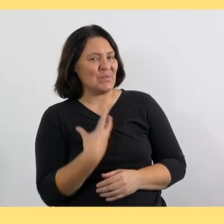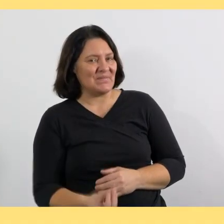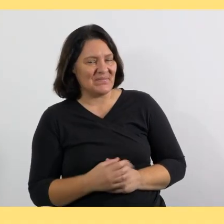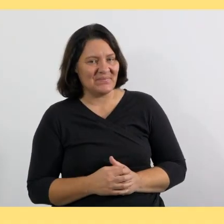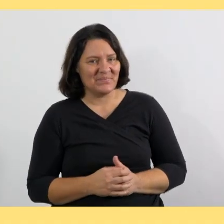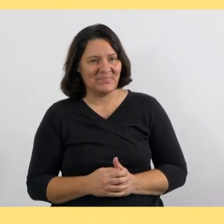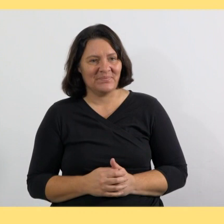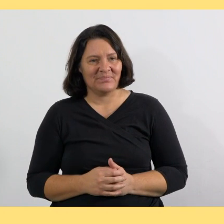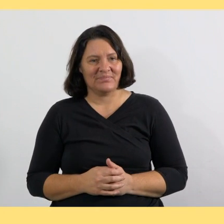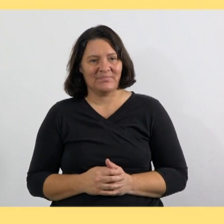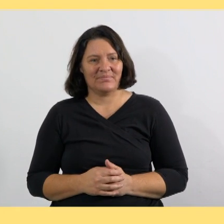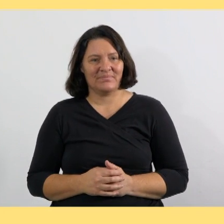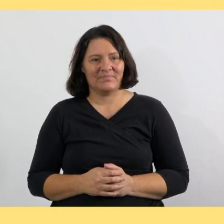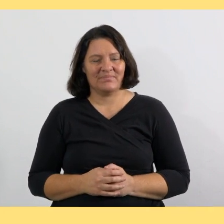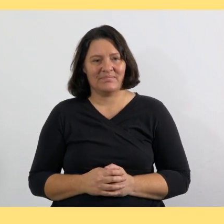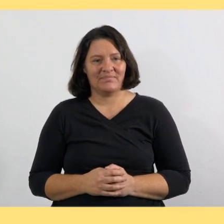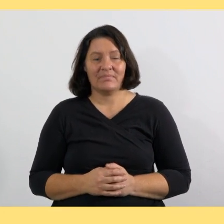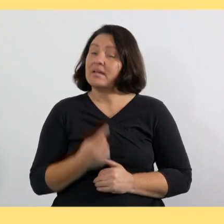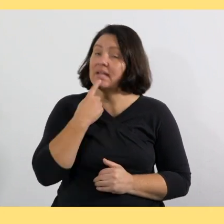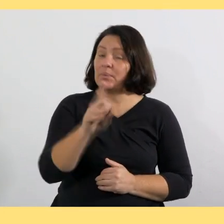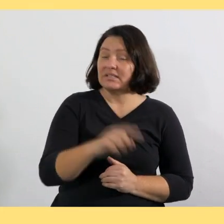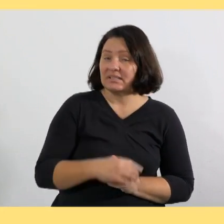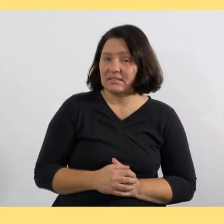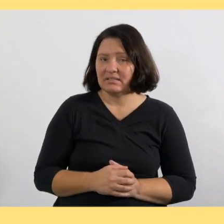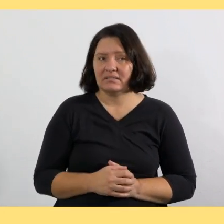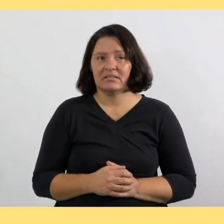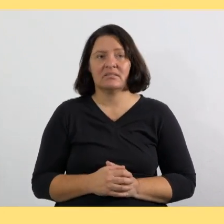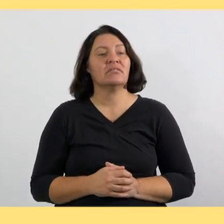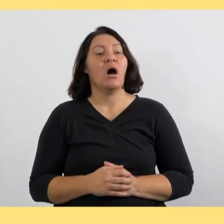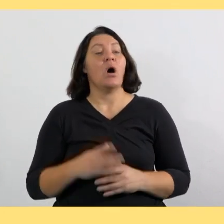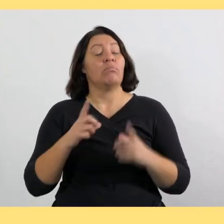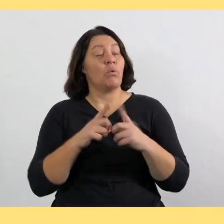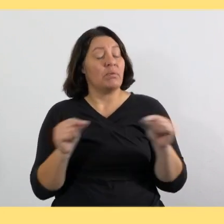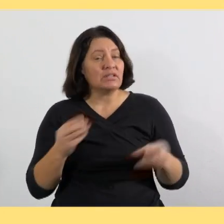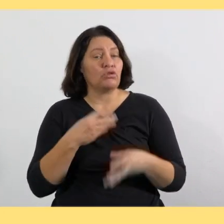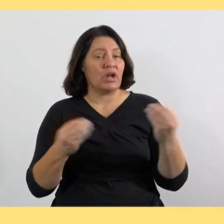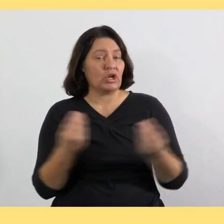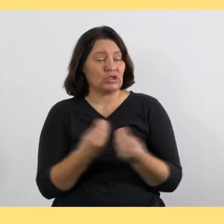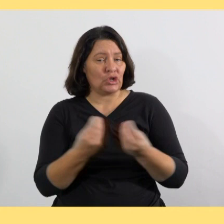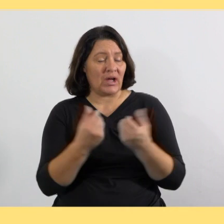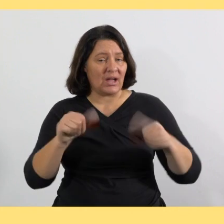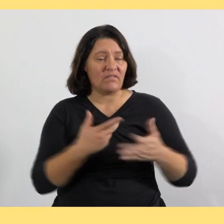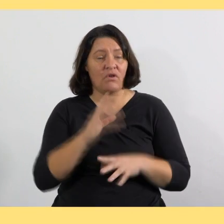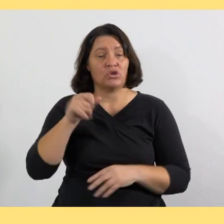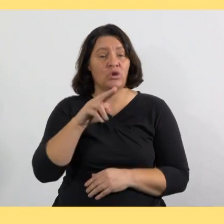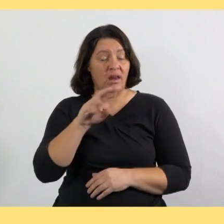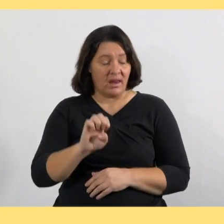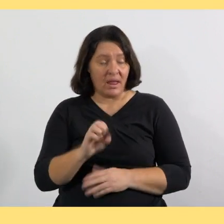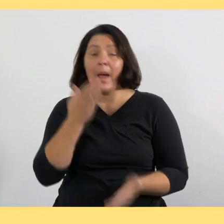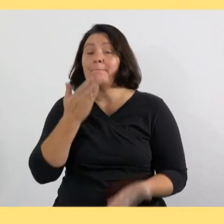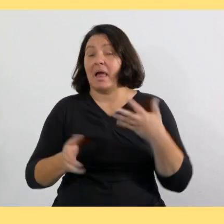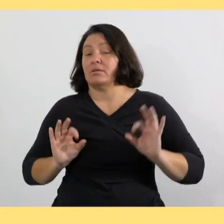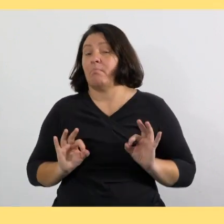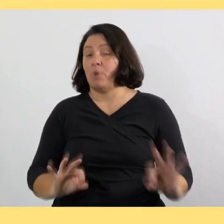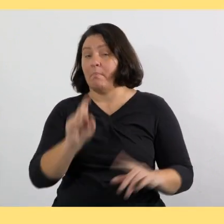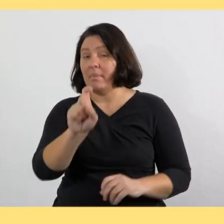complete the trading stock account for June and balance it properly. So this is very important. When you close off a ledger account, you need to balance